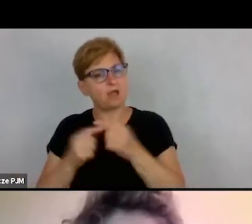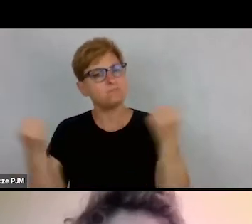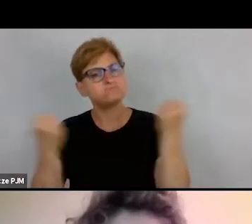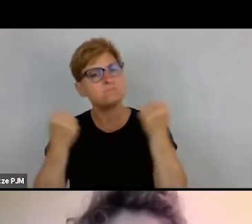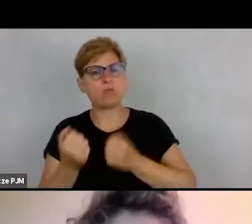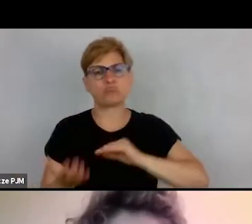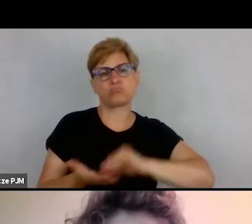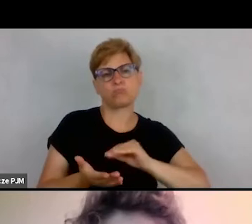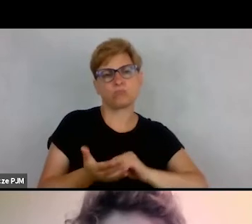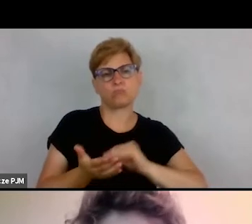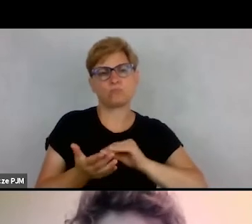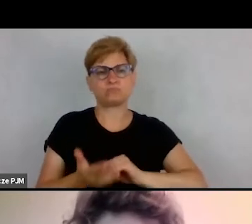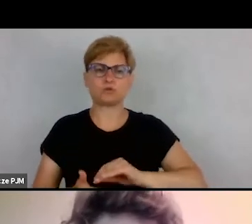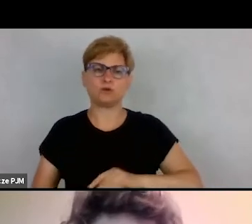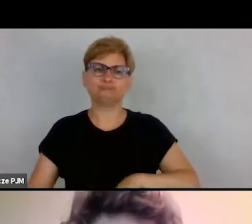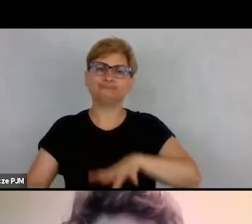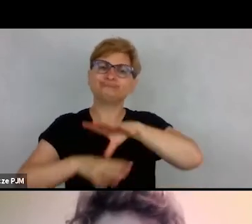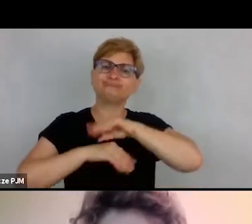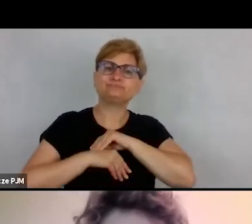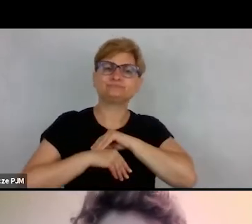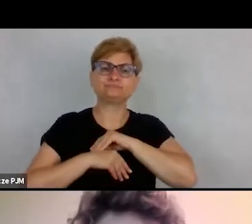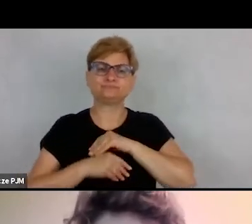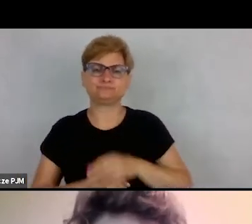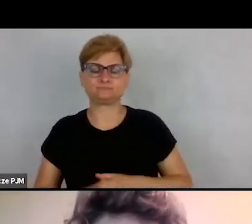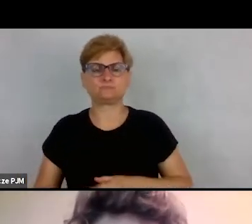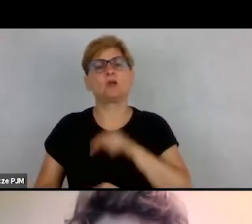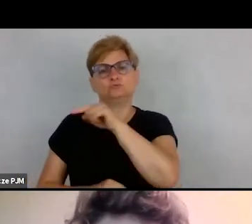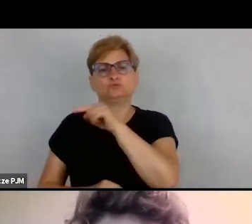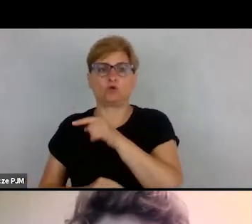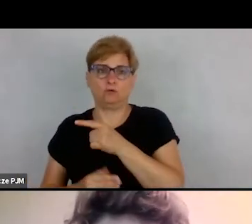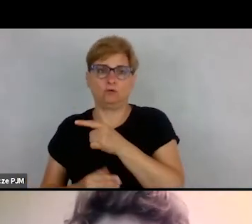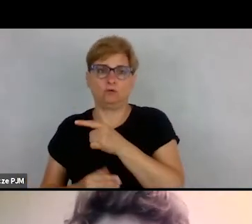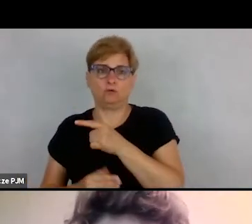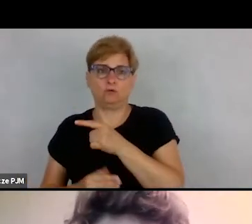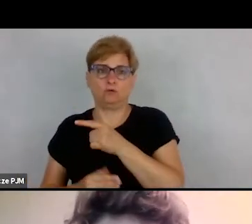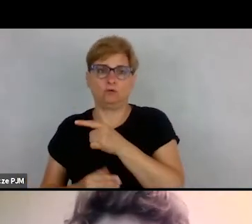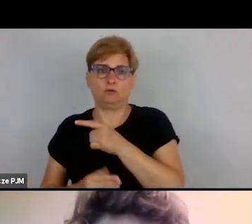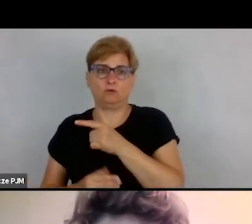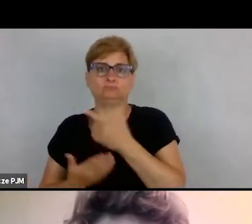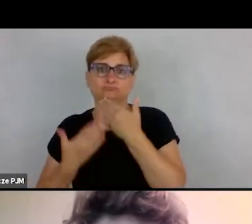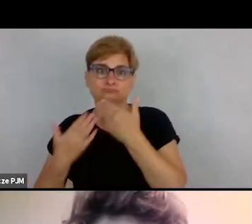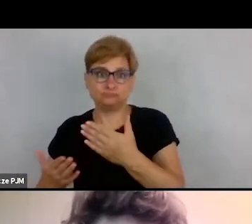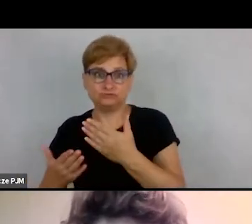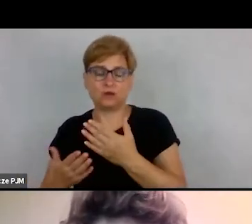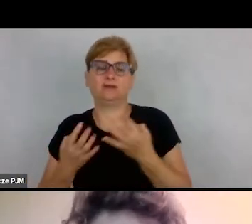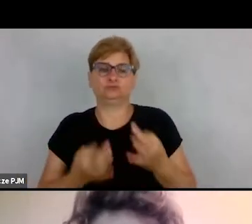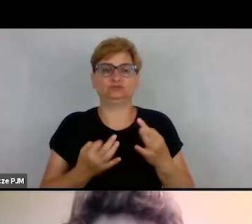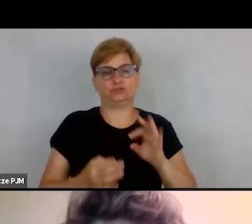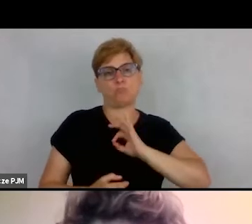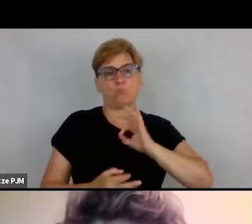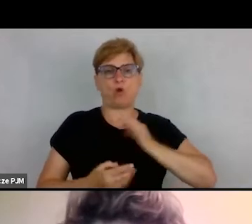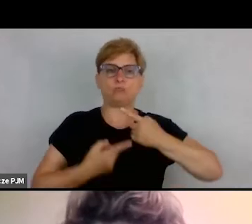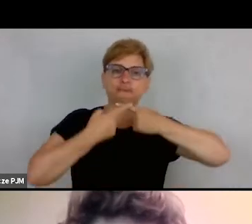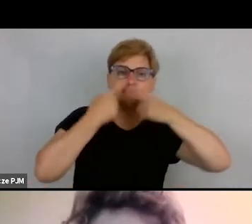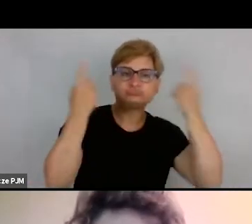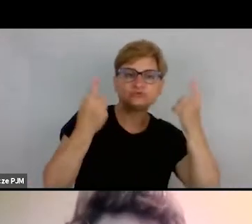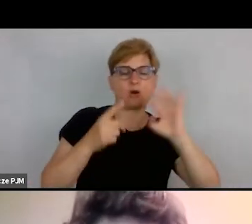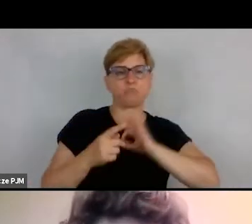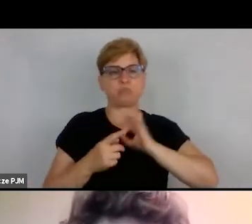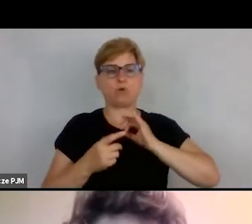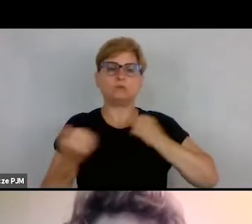With that said, I currently present to you in my capacity as the director of a multi-country